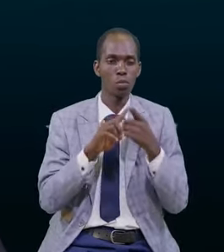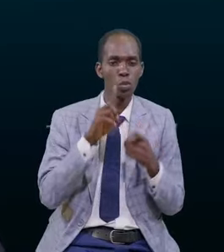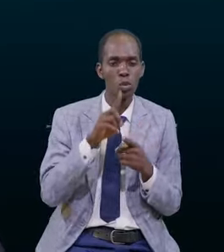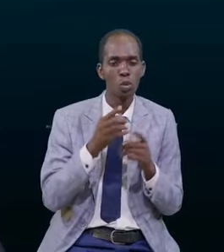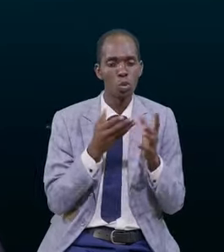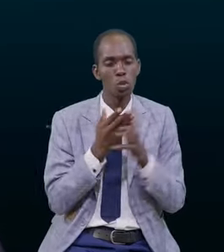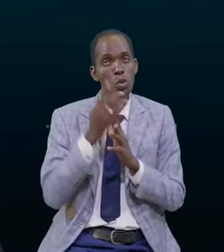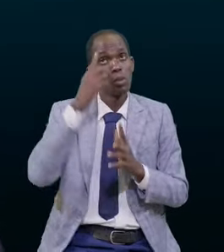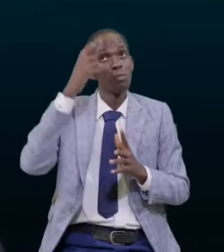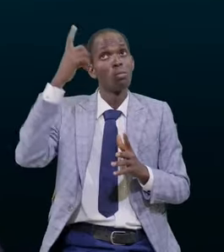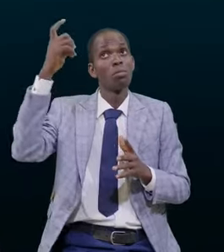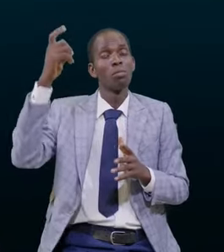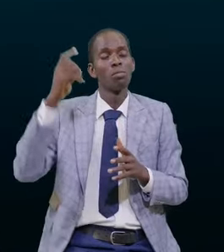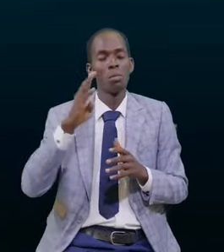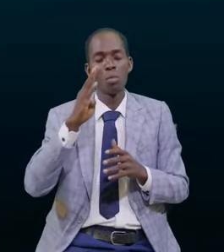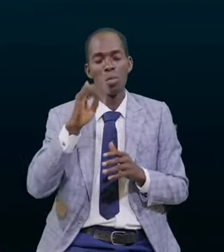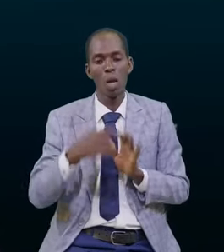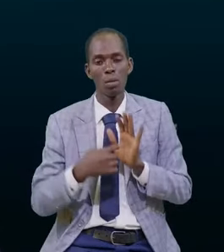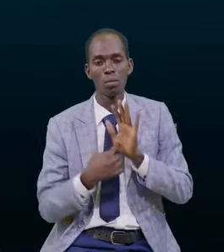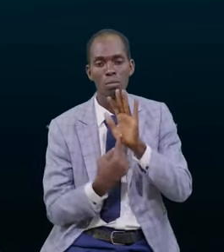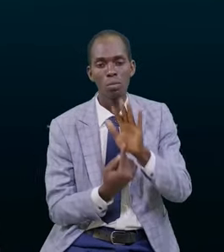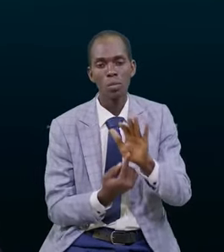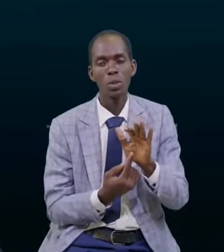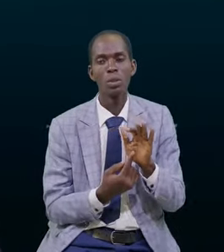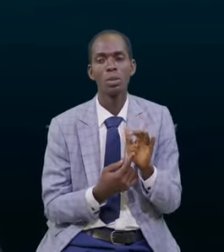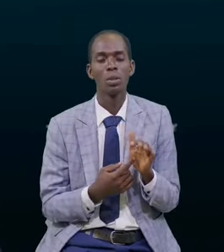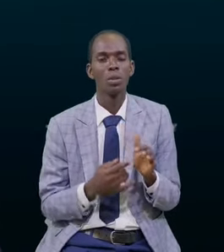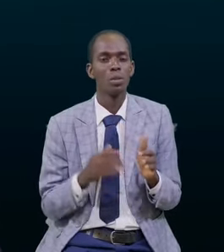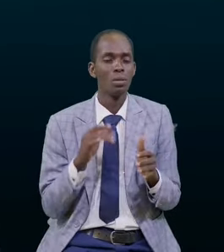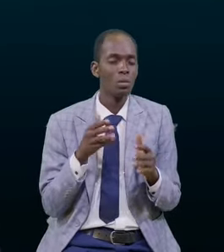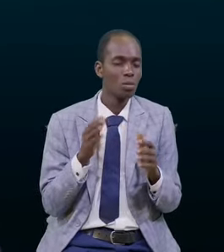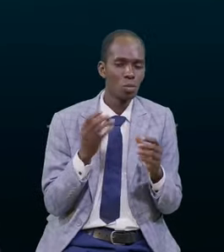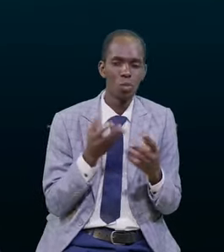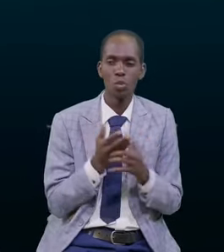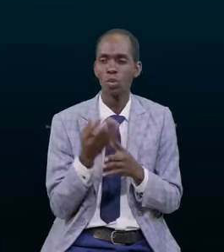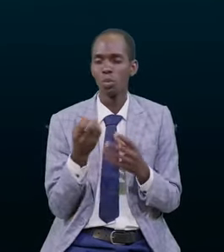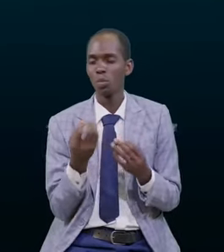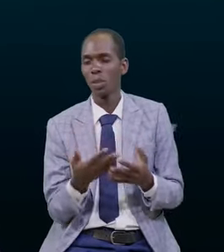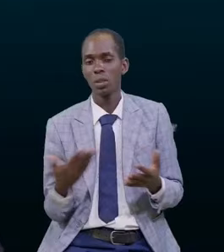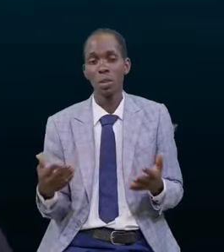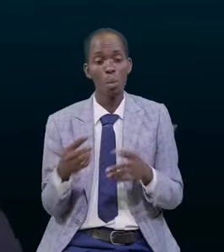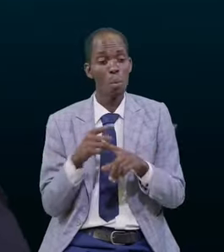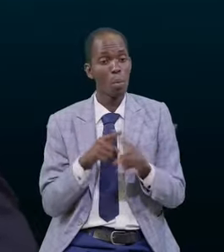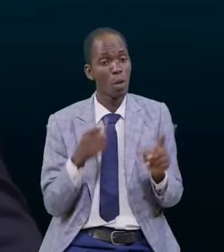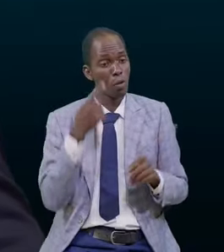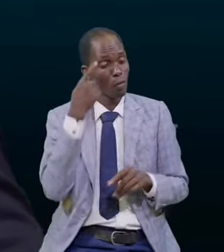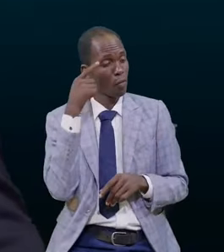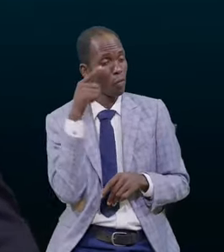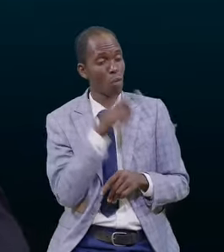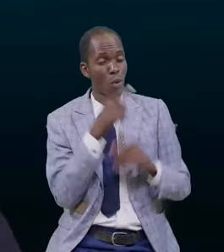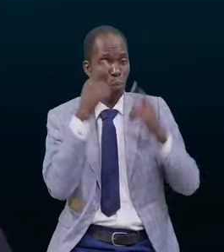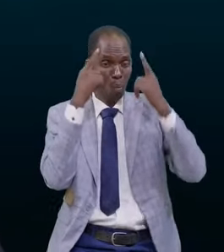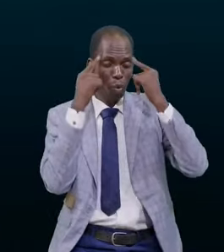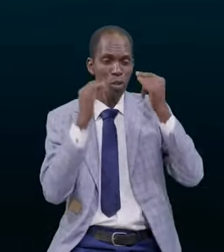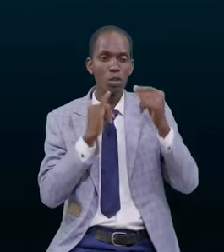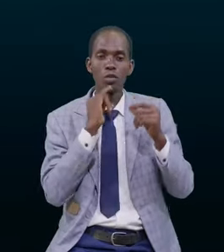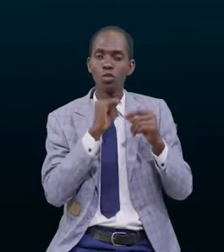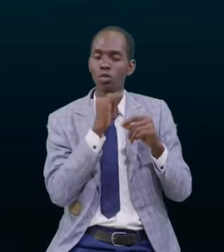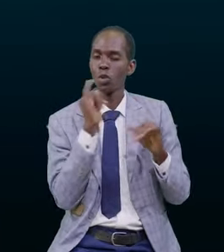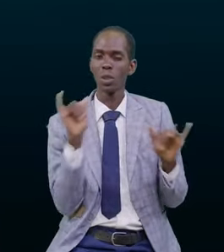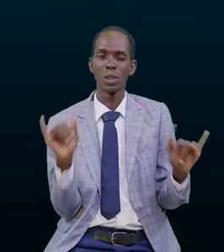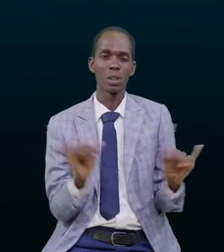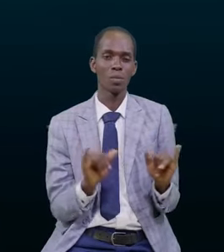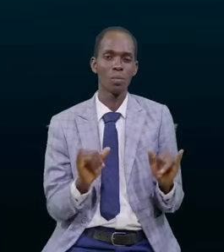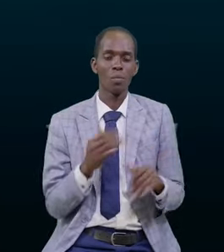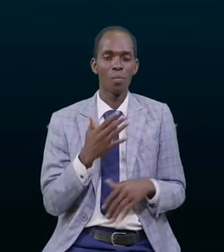by you know dark speeches and all the rest but as for Moses no it's not like that my servant Moses is not